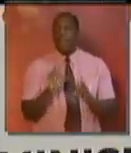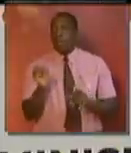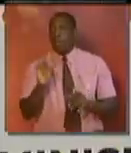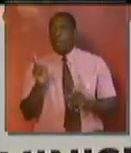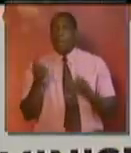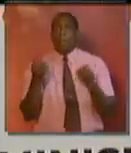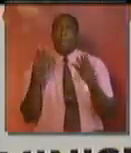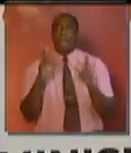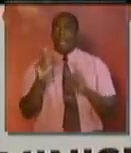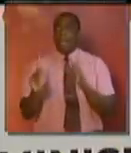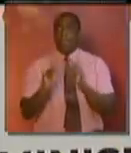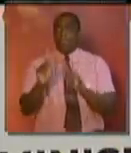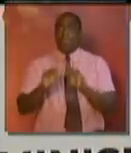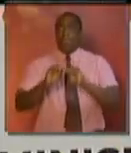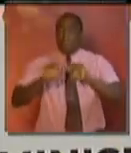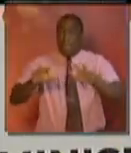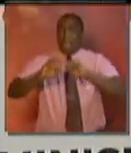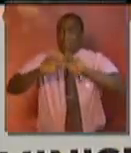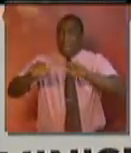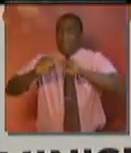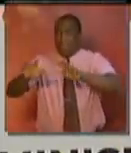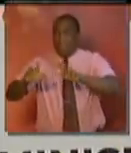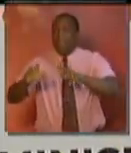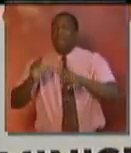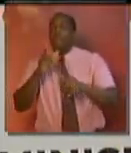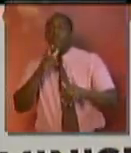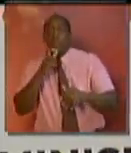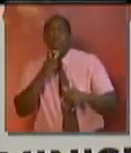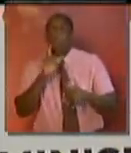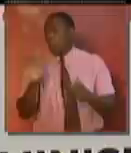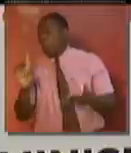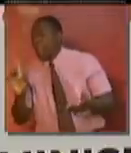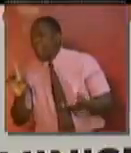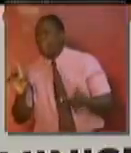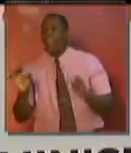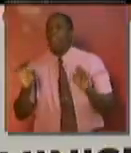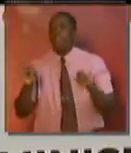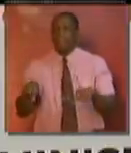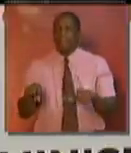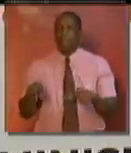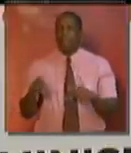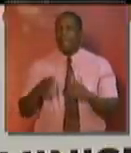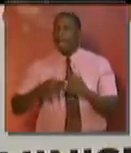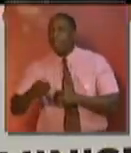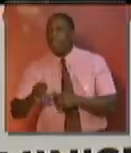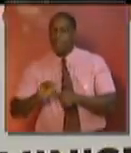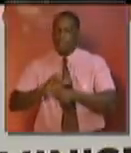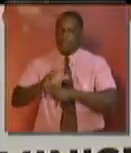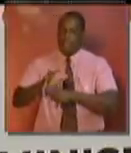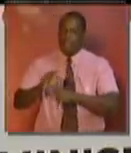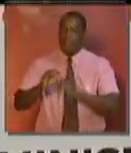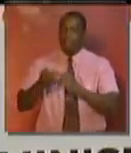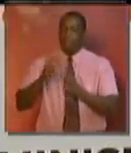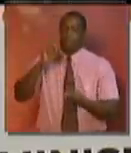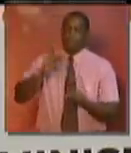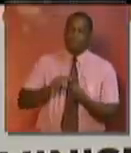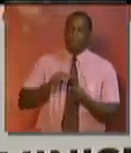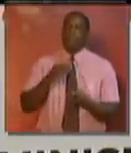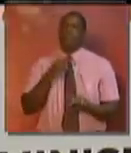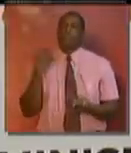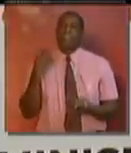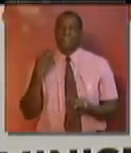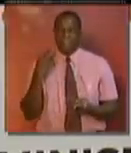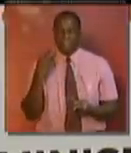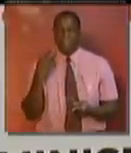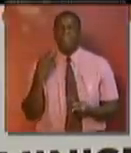contexts were identified within our own population, and to advise on how to reduce those risks. So getting that information, putting it